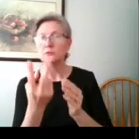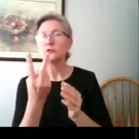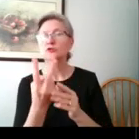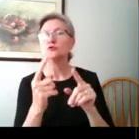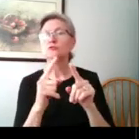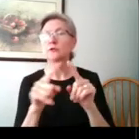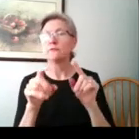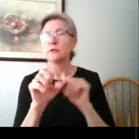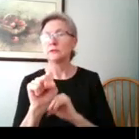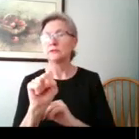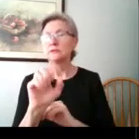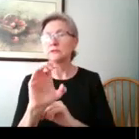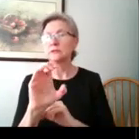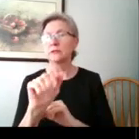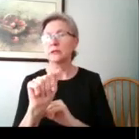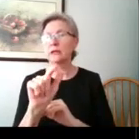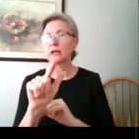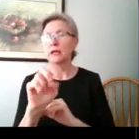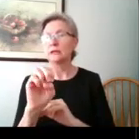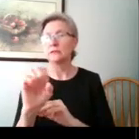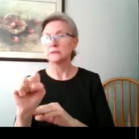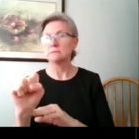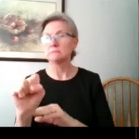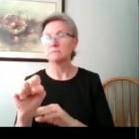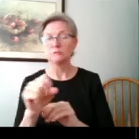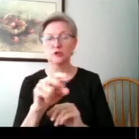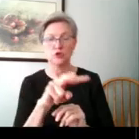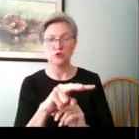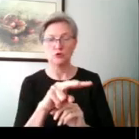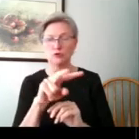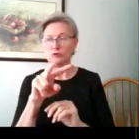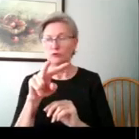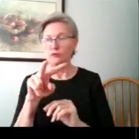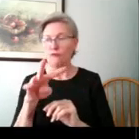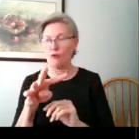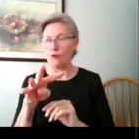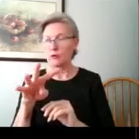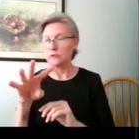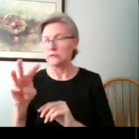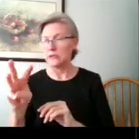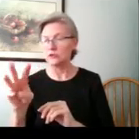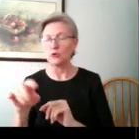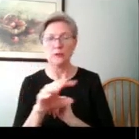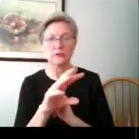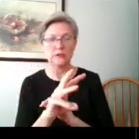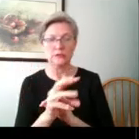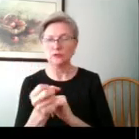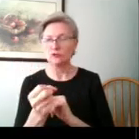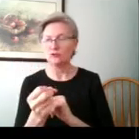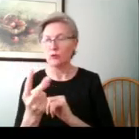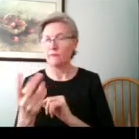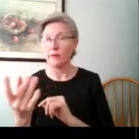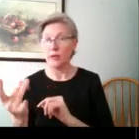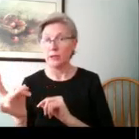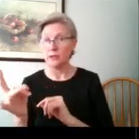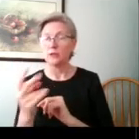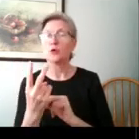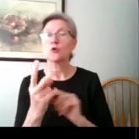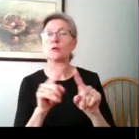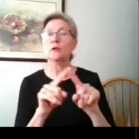here, right? Here I'm moving by 2s, here I'm moving by 6s. That's okay, as long as you stay consistent with your scale.